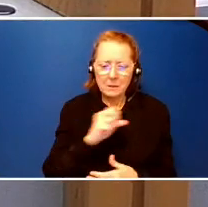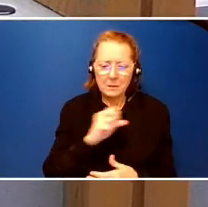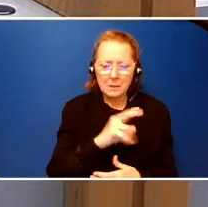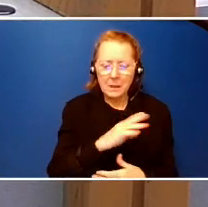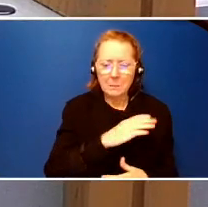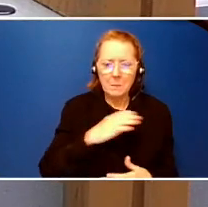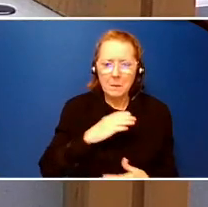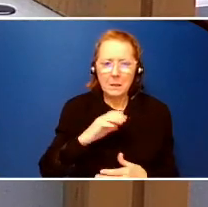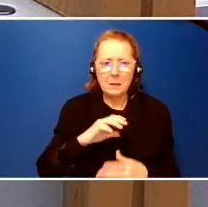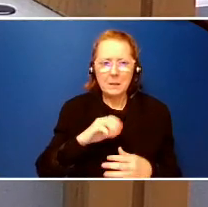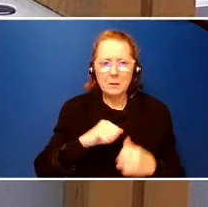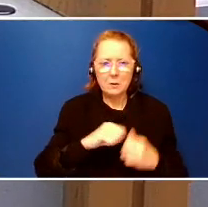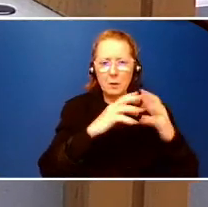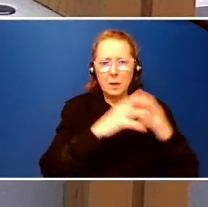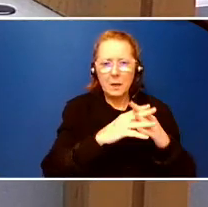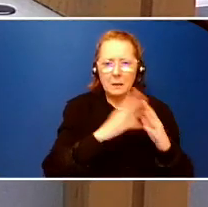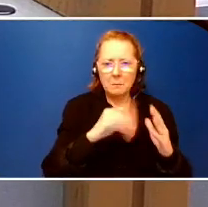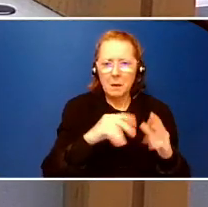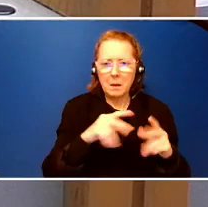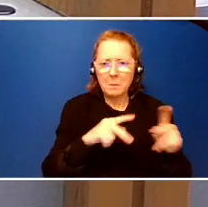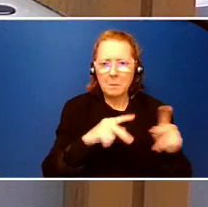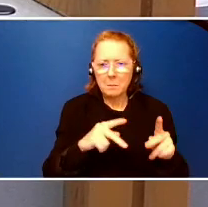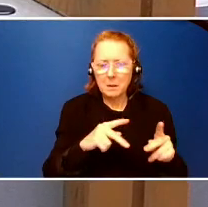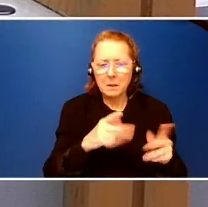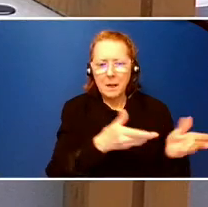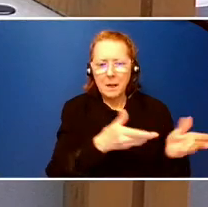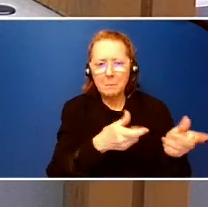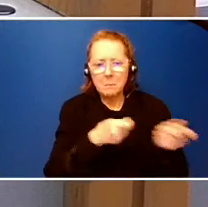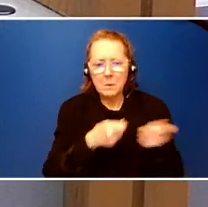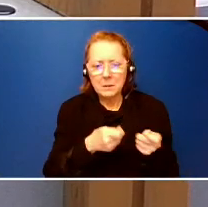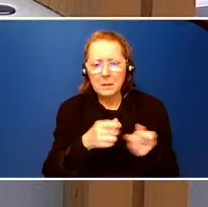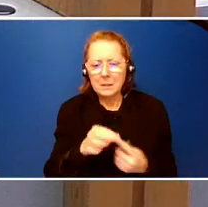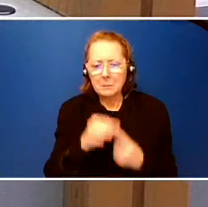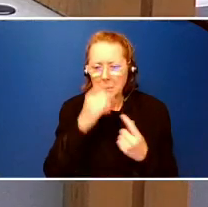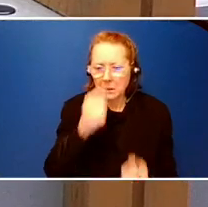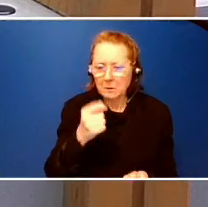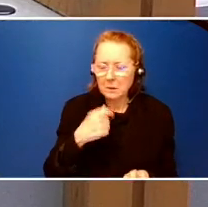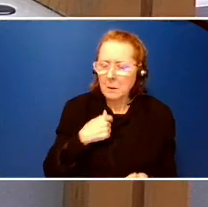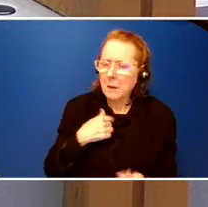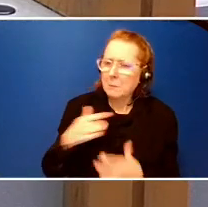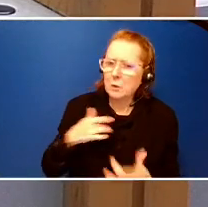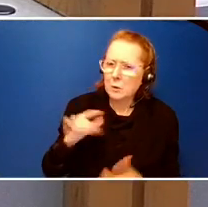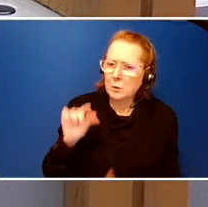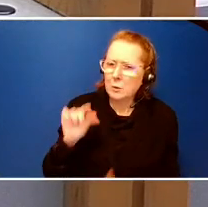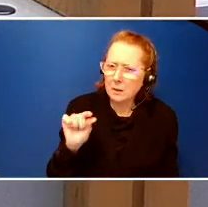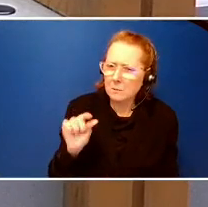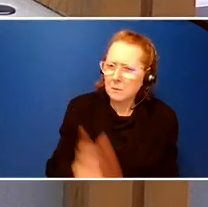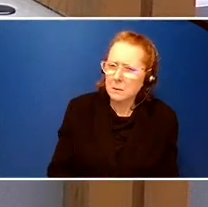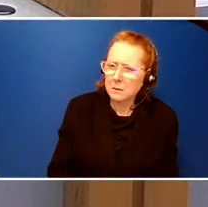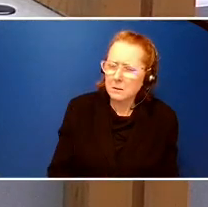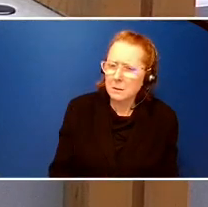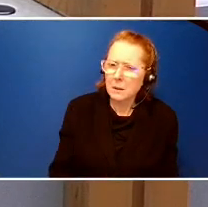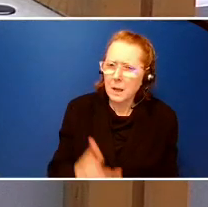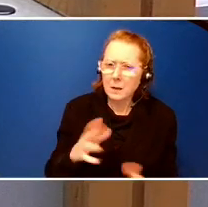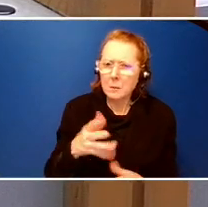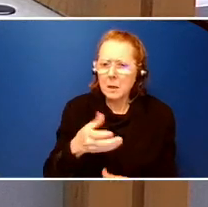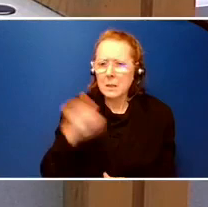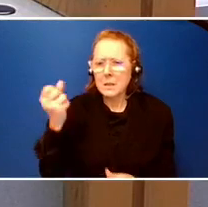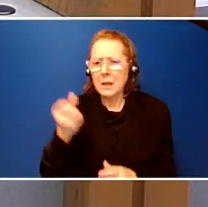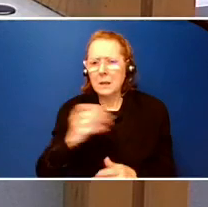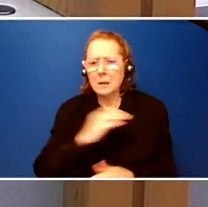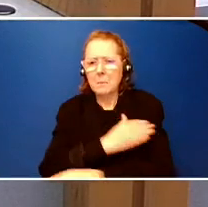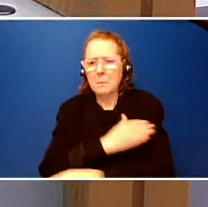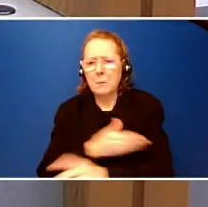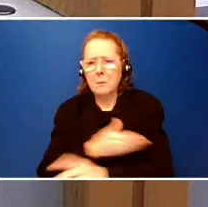by people, and then that brings sometimes special interests. You know, so it just always concerns me to take away some power from the city, from the